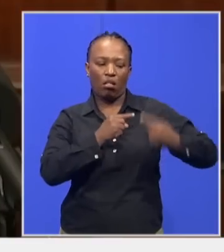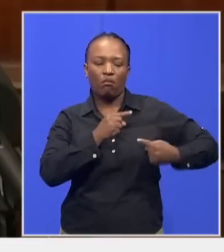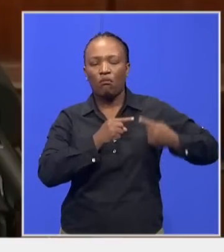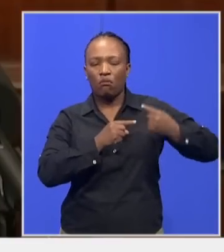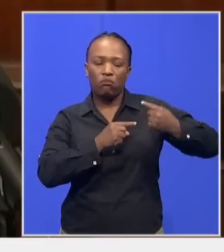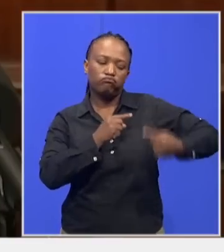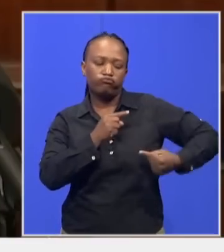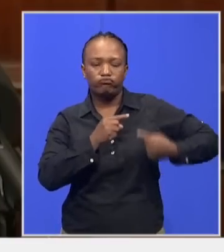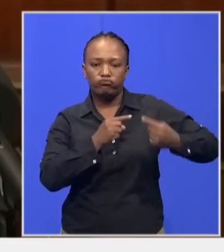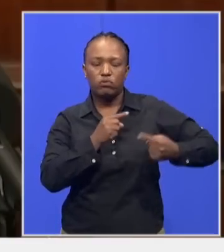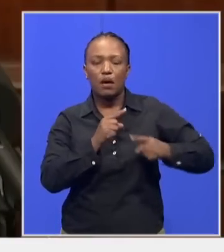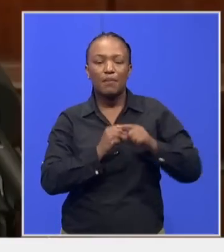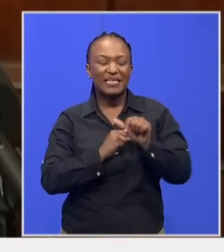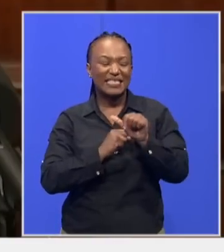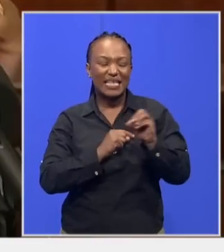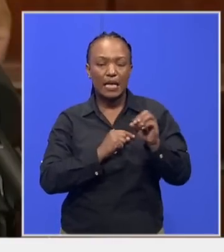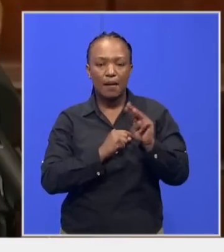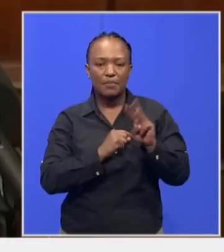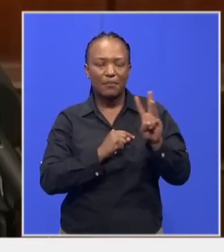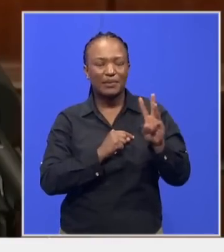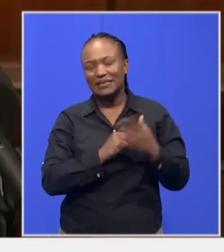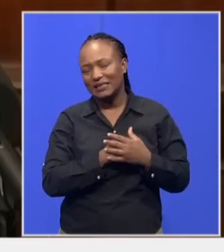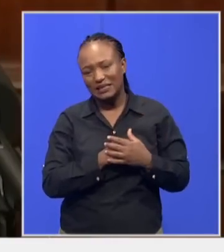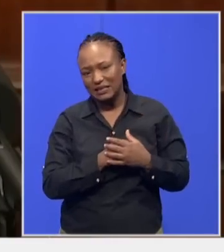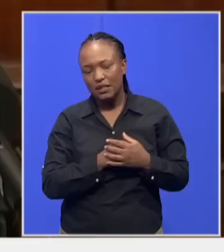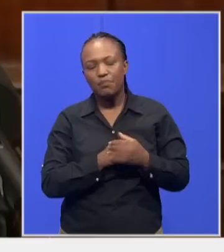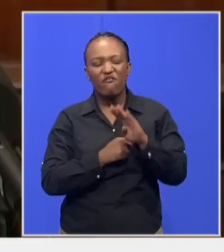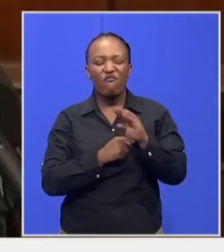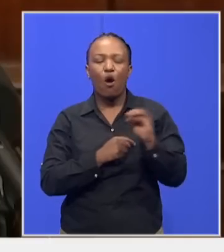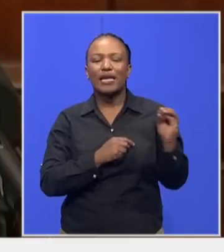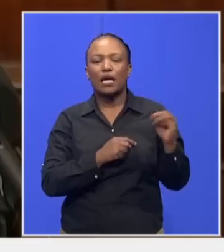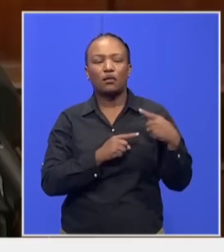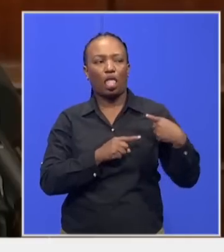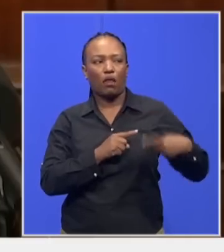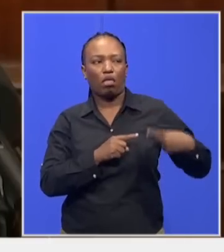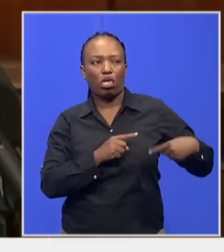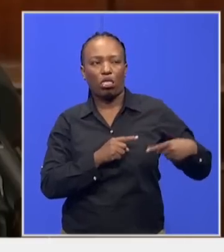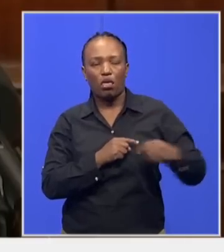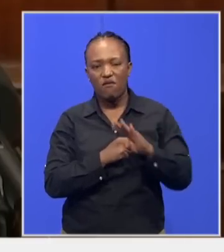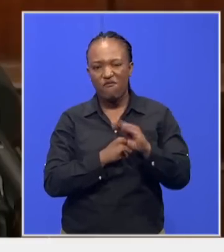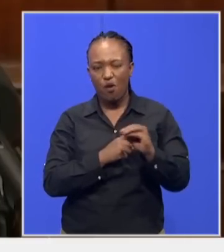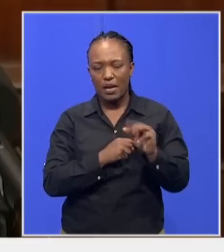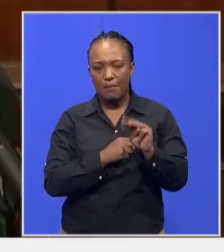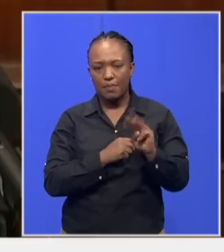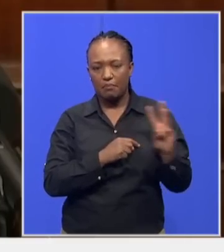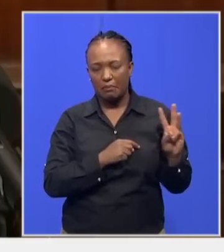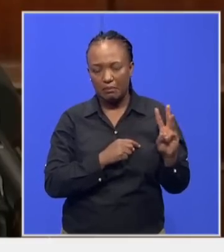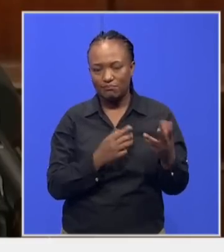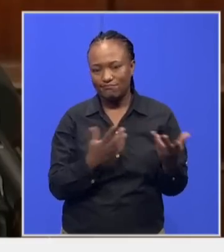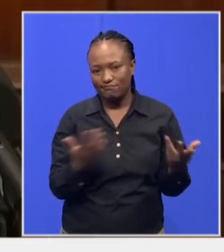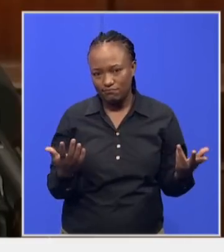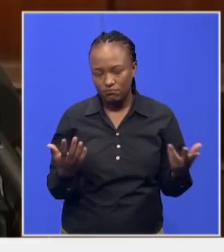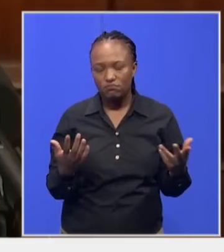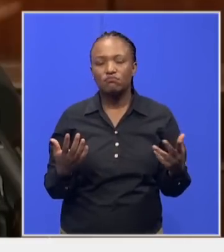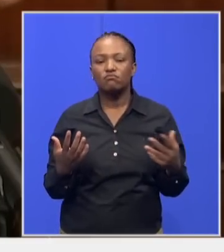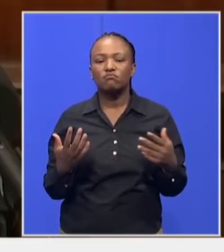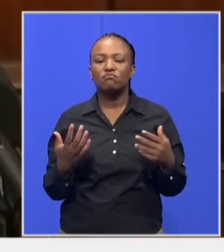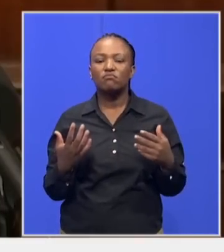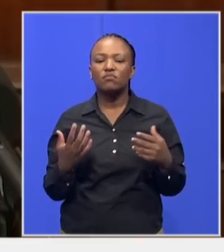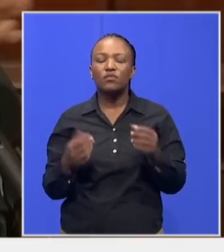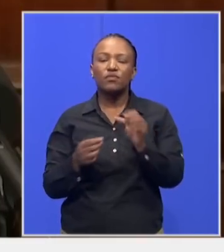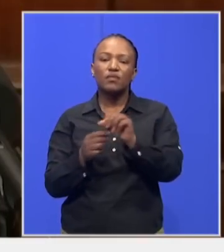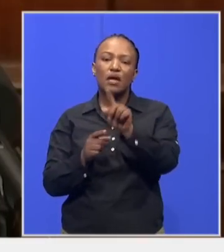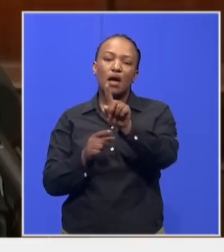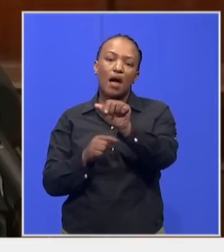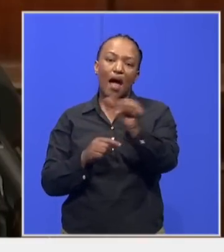of running at 600 megawatts, it's running at 400 megawatts. That's all that I'm saying. So those are the partial. And others